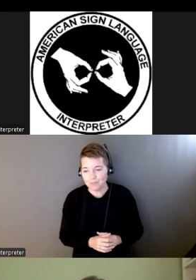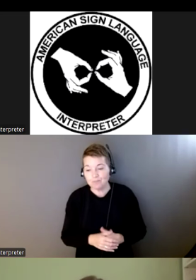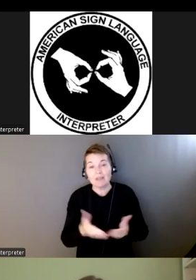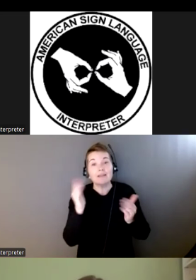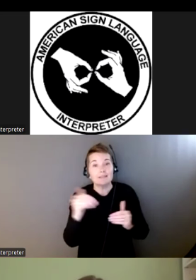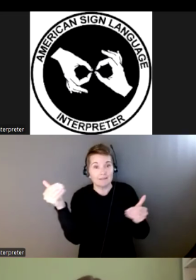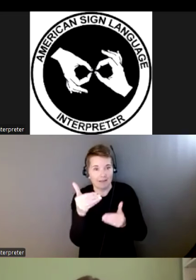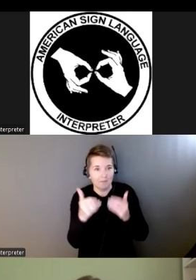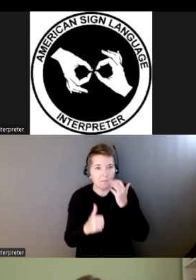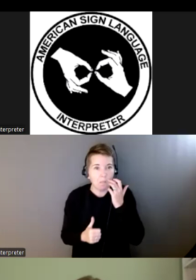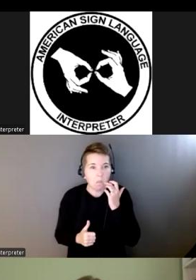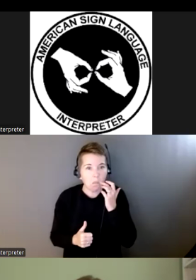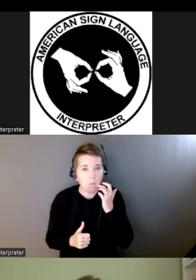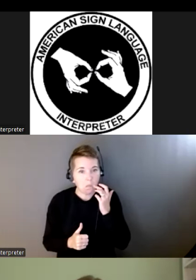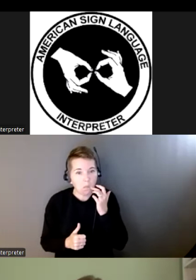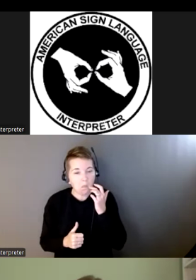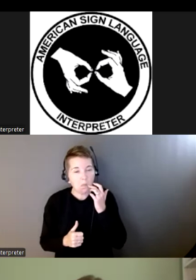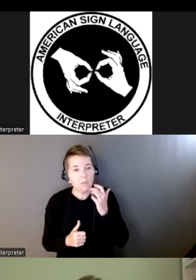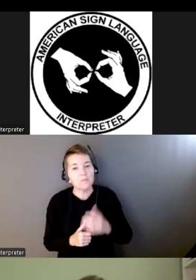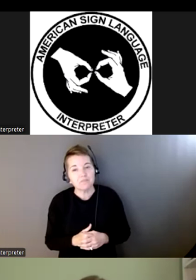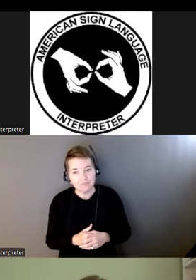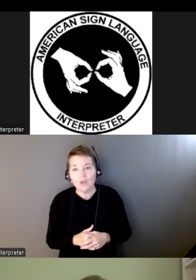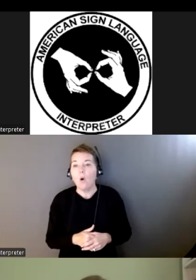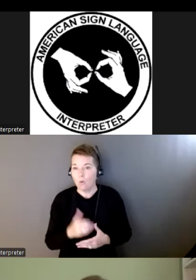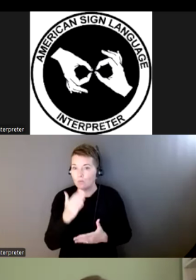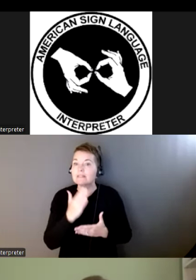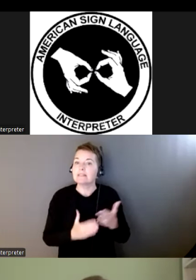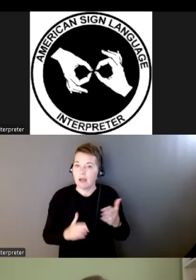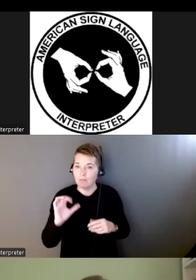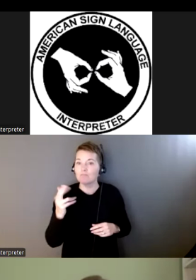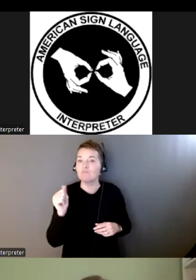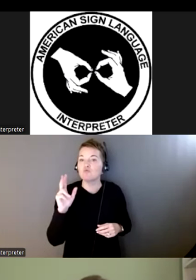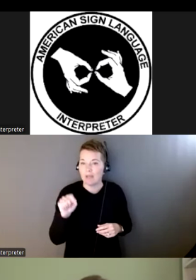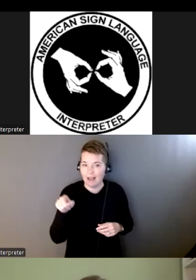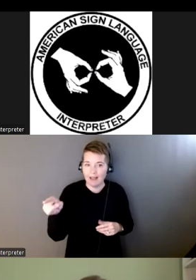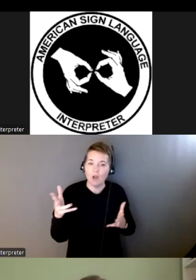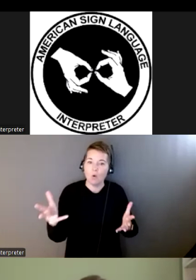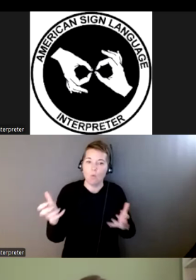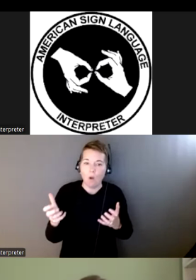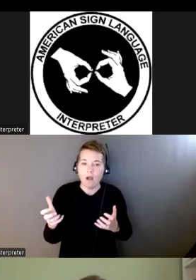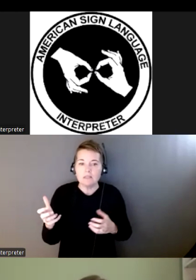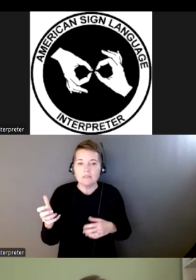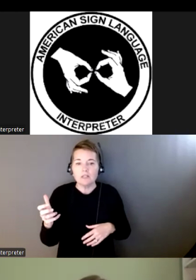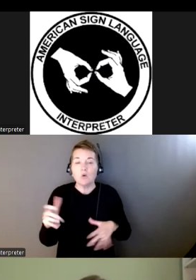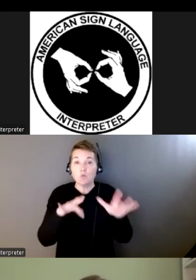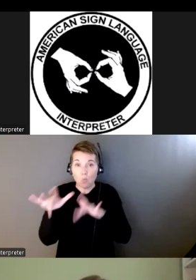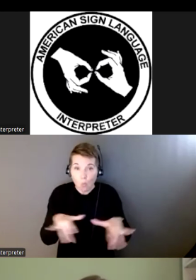And I see some further requests in the chat about sending the recording and sending the